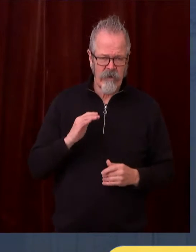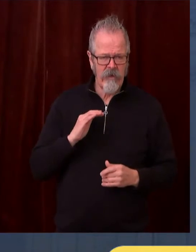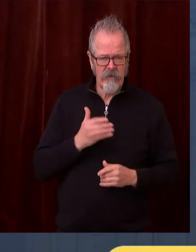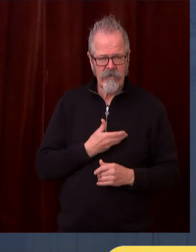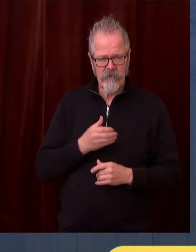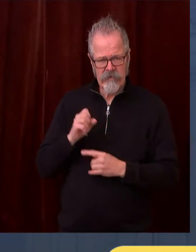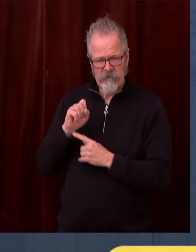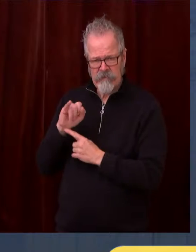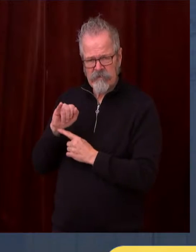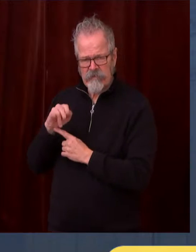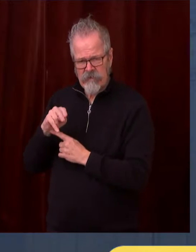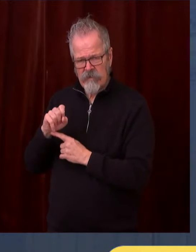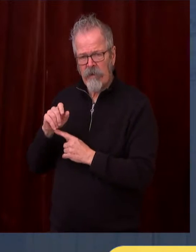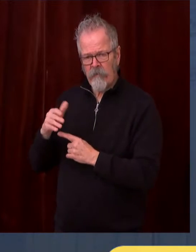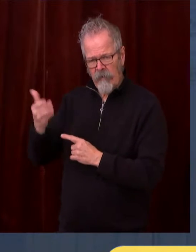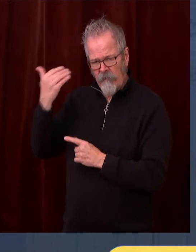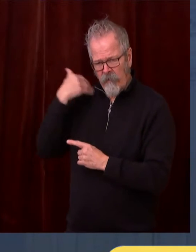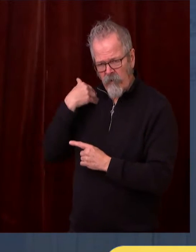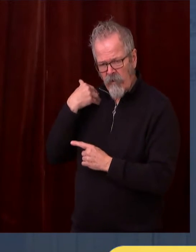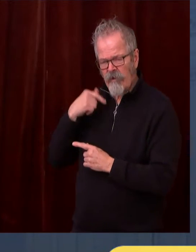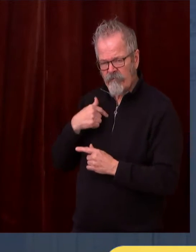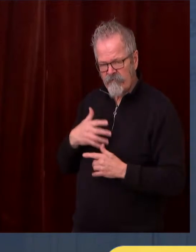them.